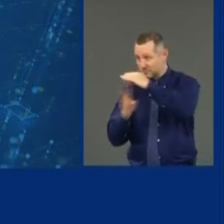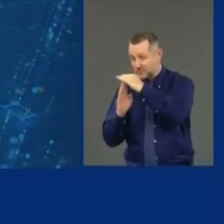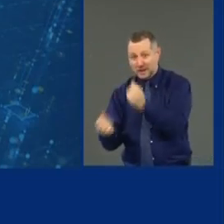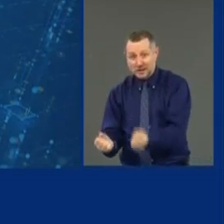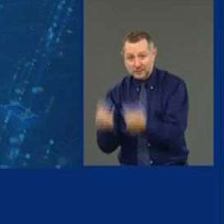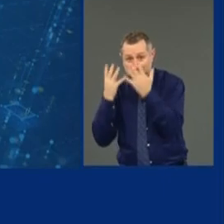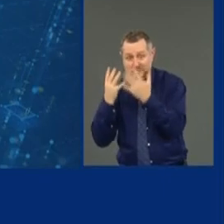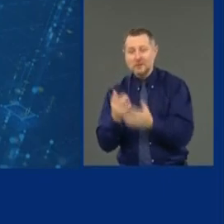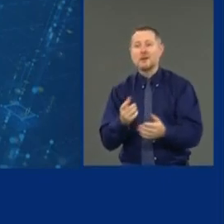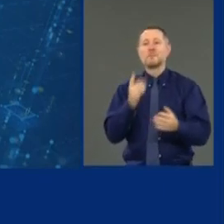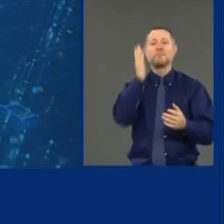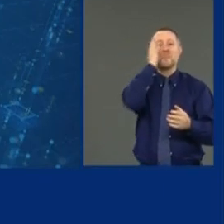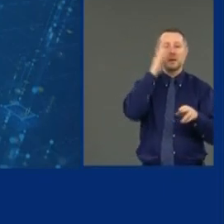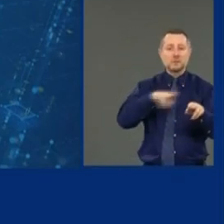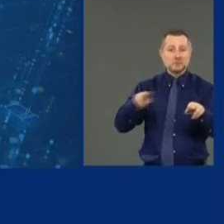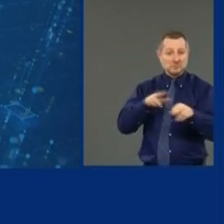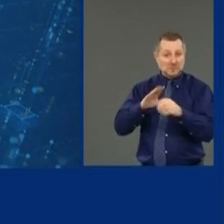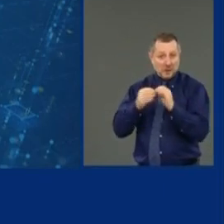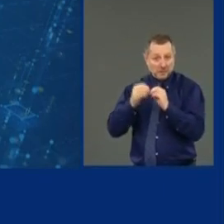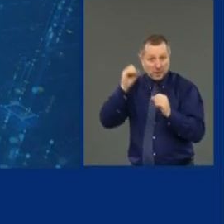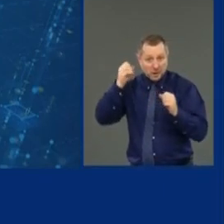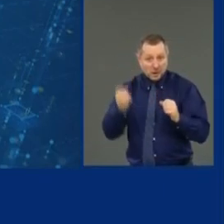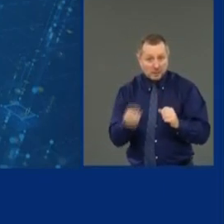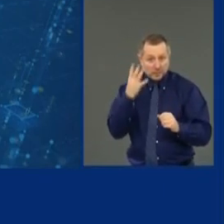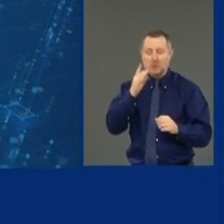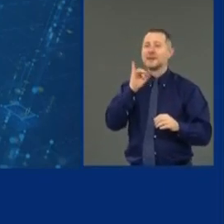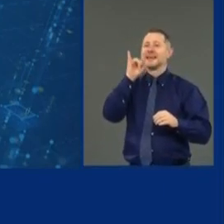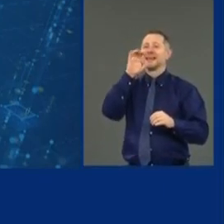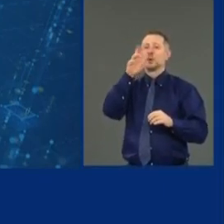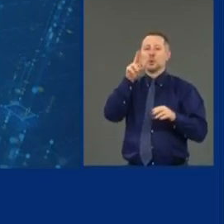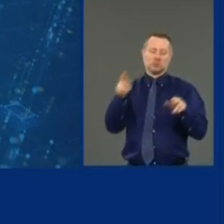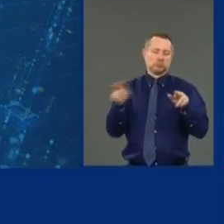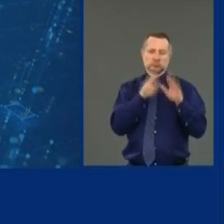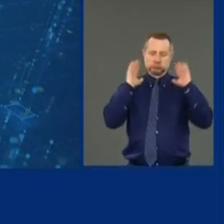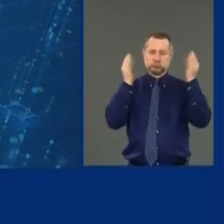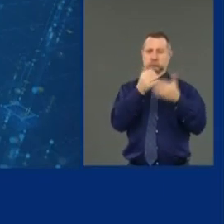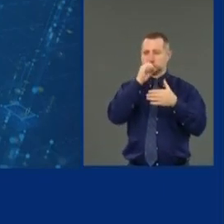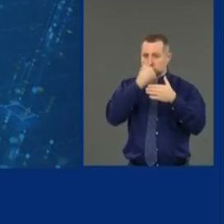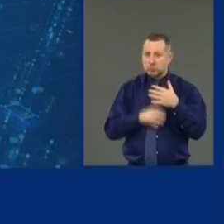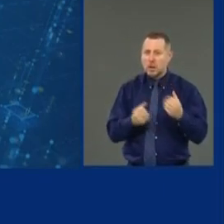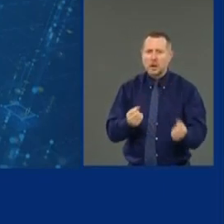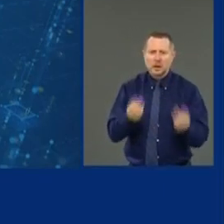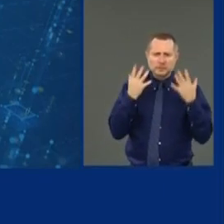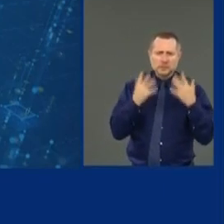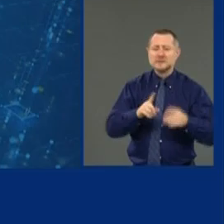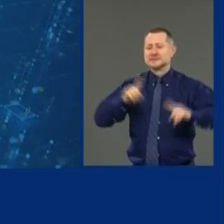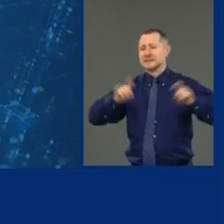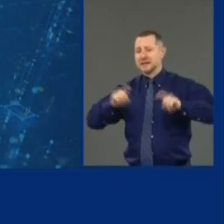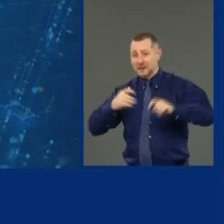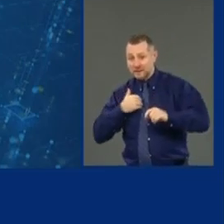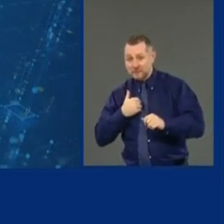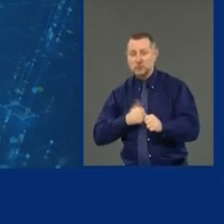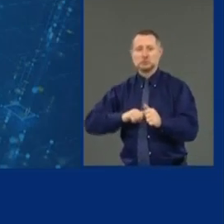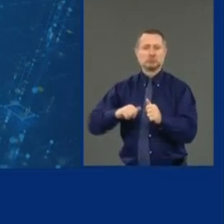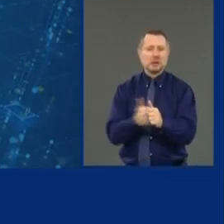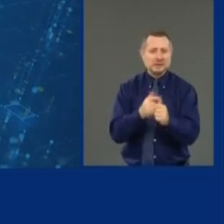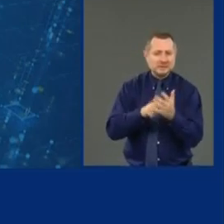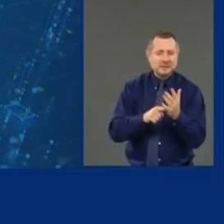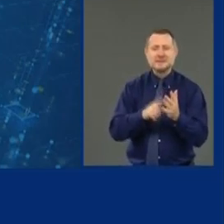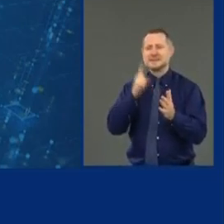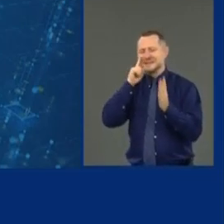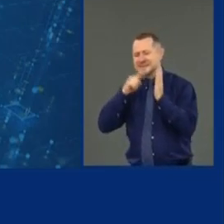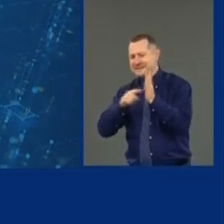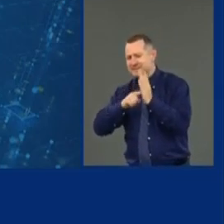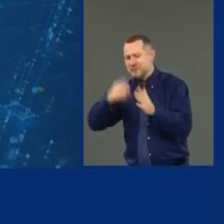what's happening on the testing, what's happening on the symptoms that people are reporting, and you